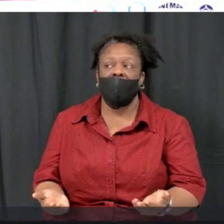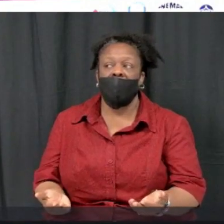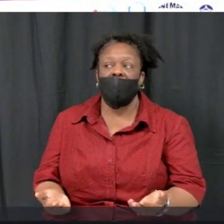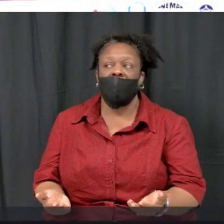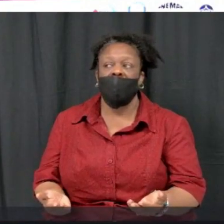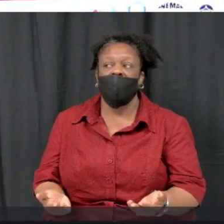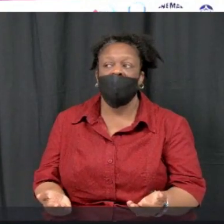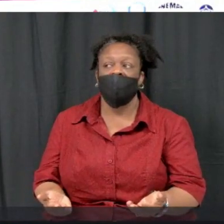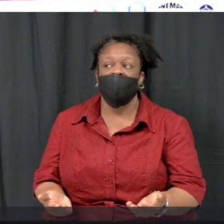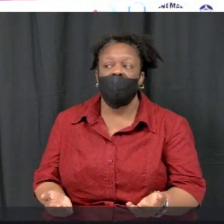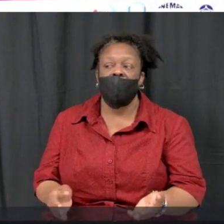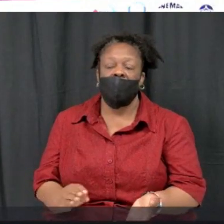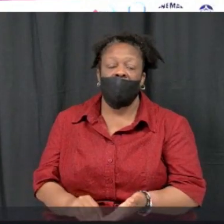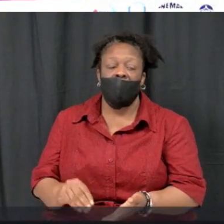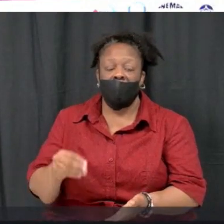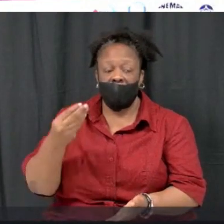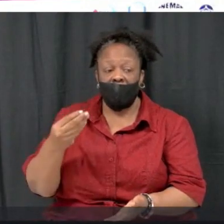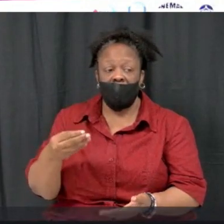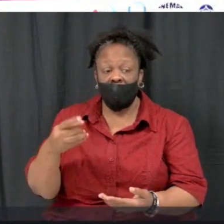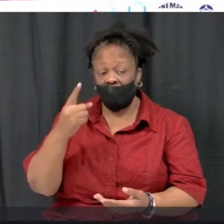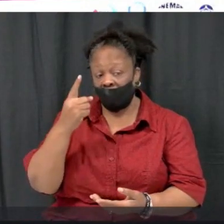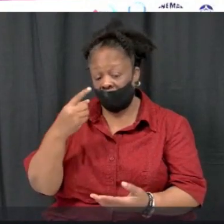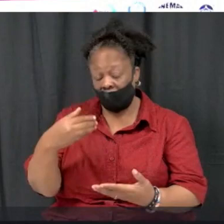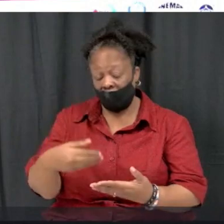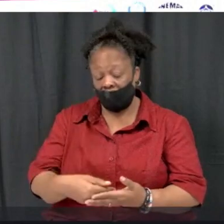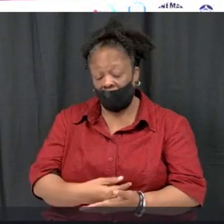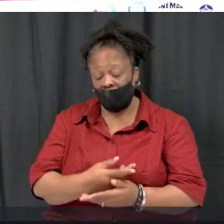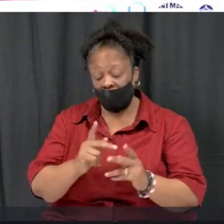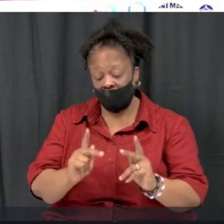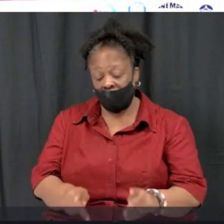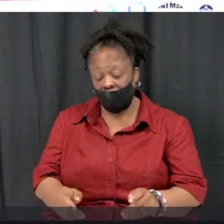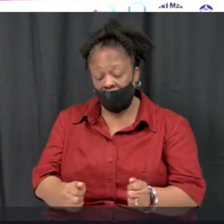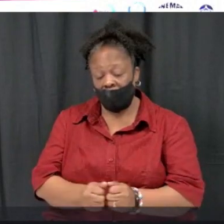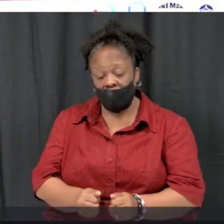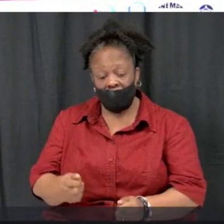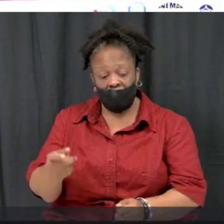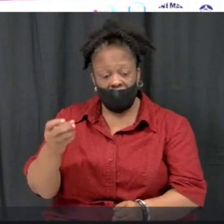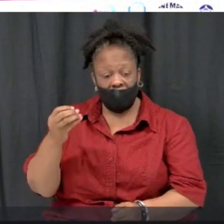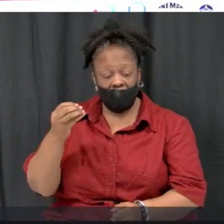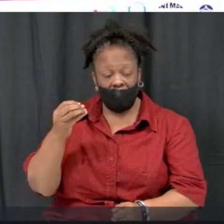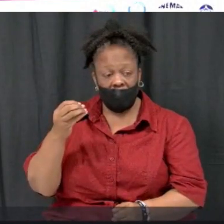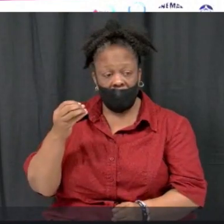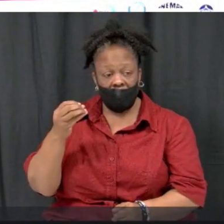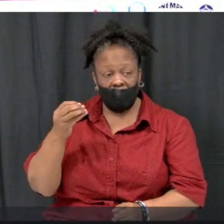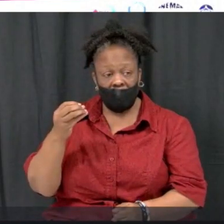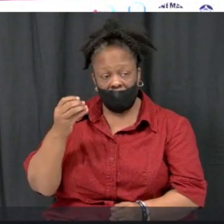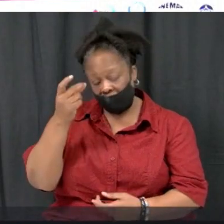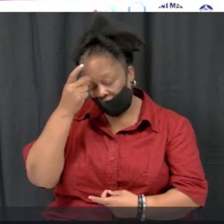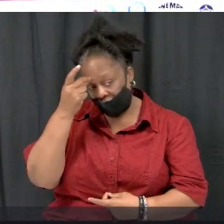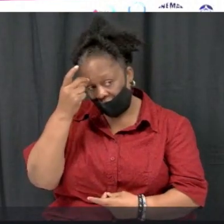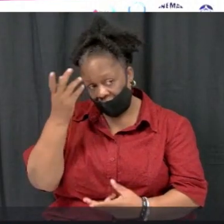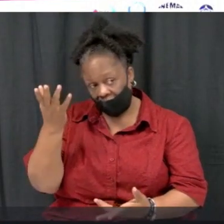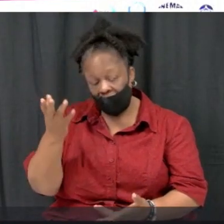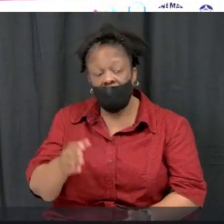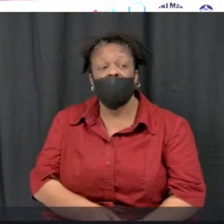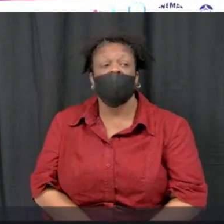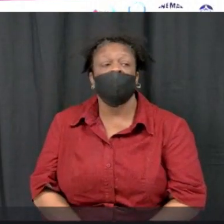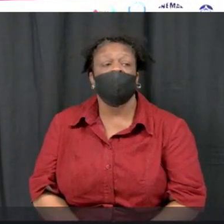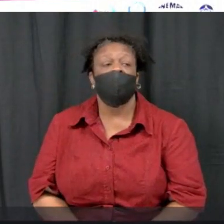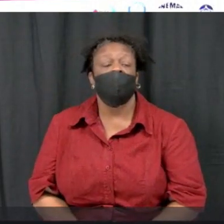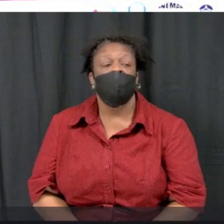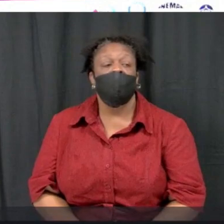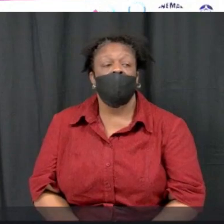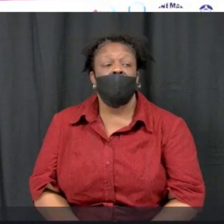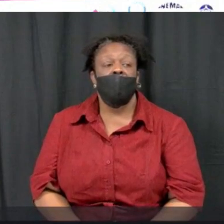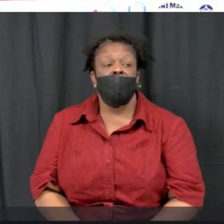just recently learnt of a new case, which is a local case, which presents itself in a way